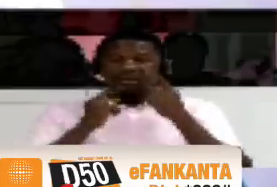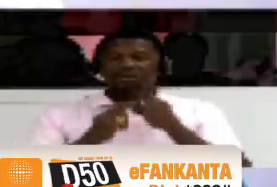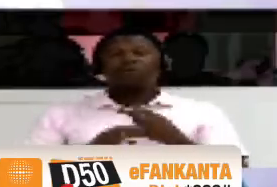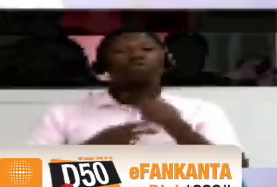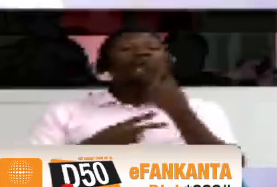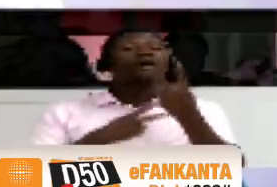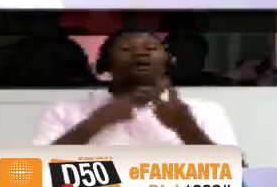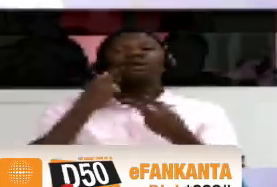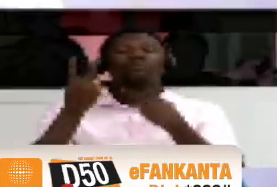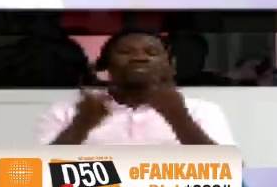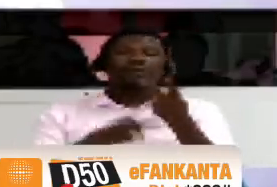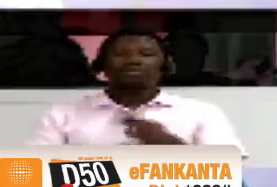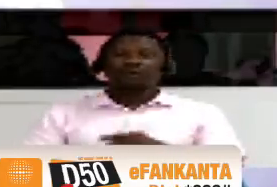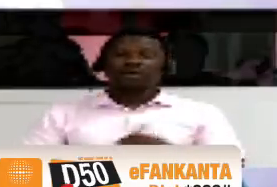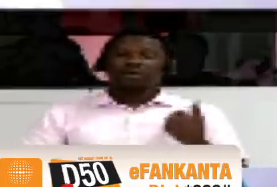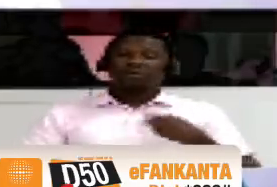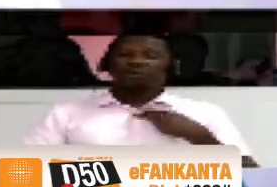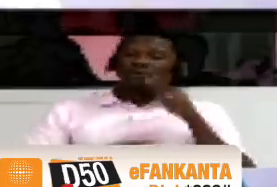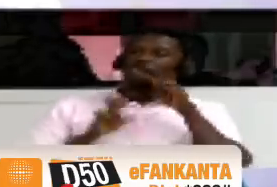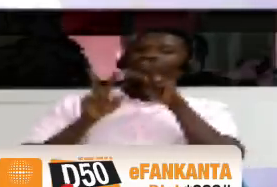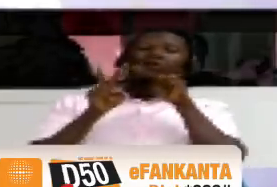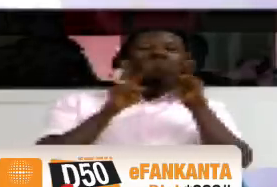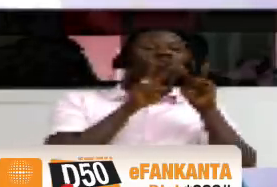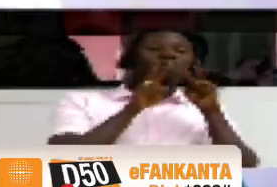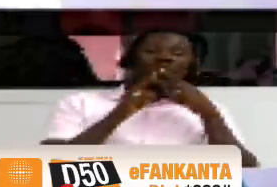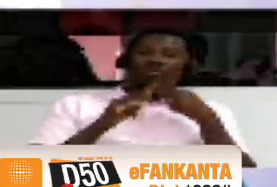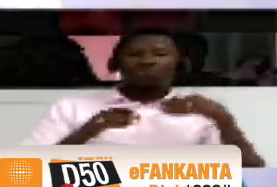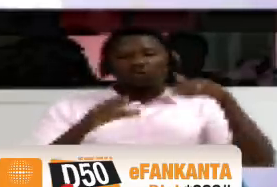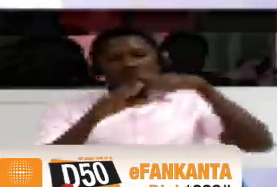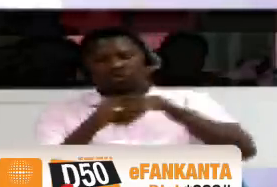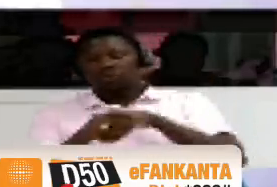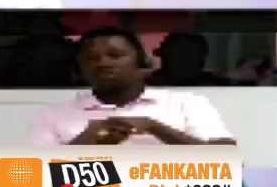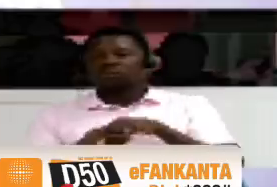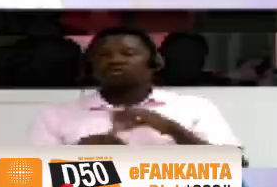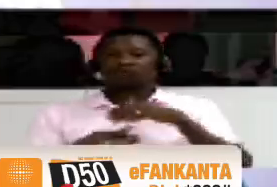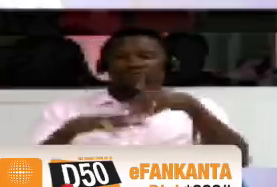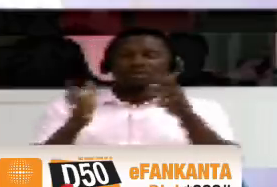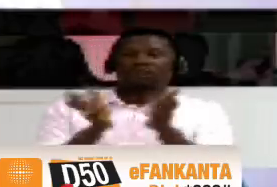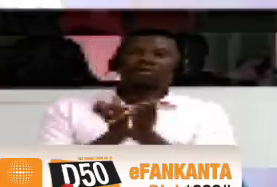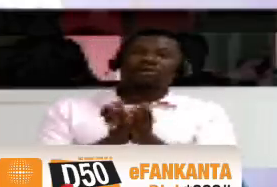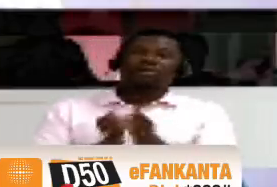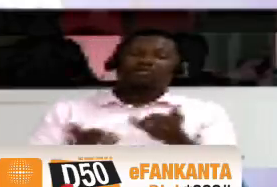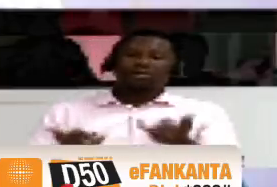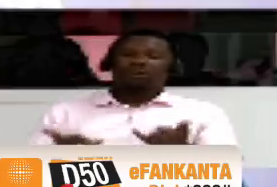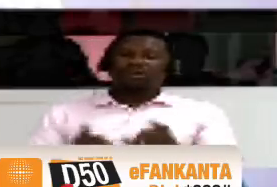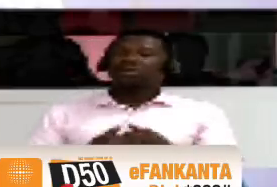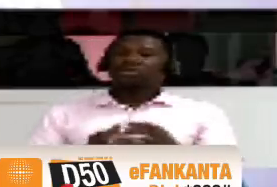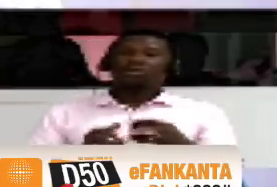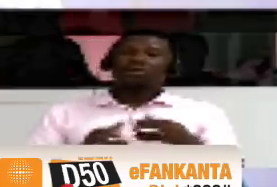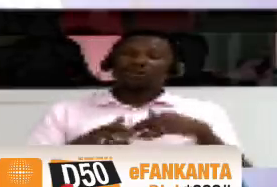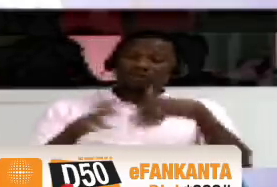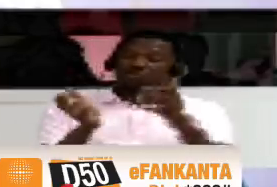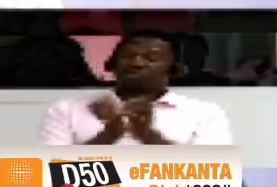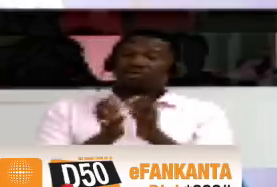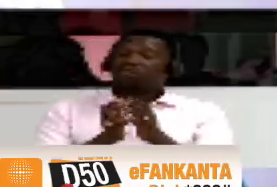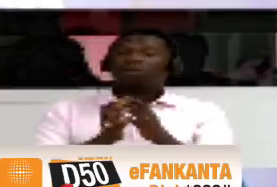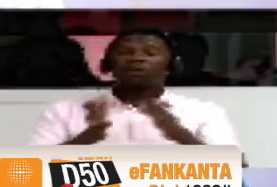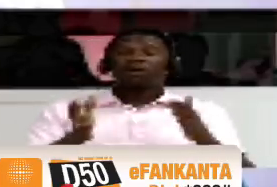Onlookers tend to join to be part of the crowd. Now the crowd is even bigger,